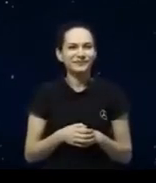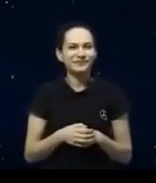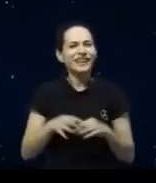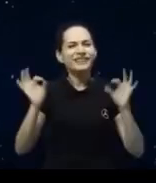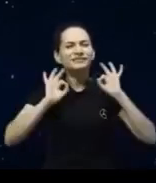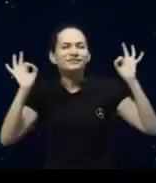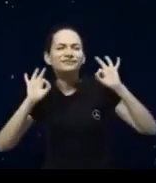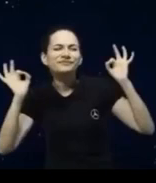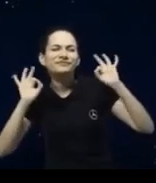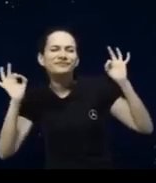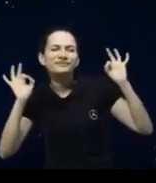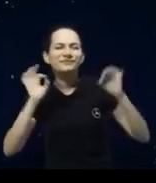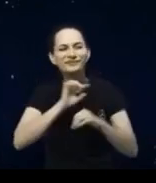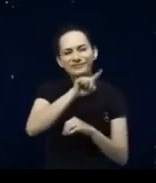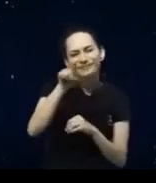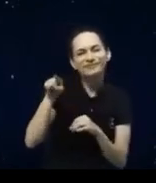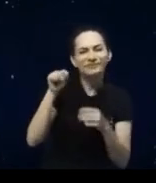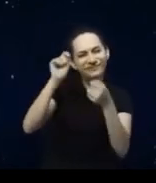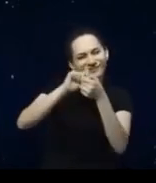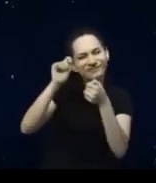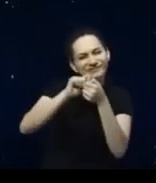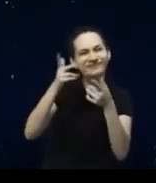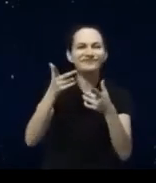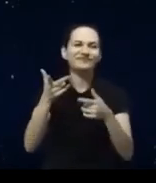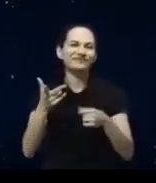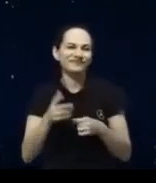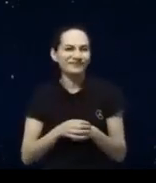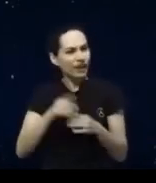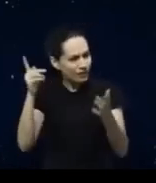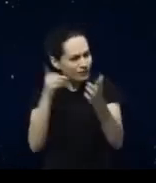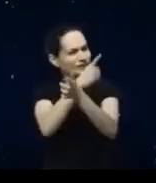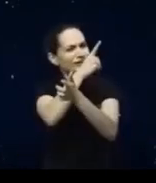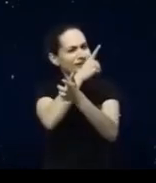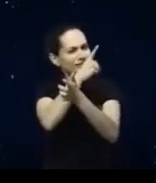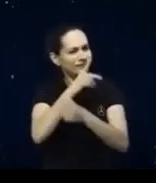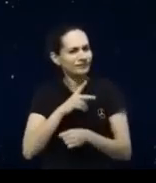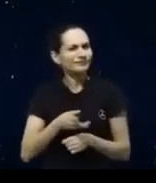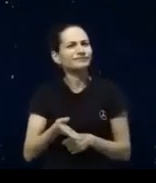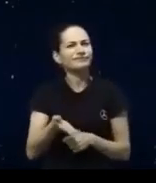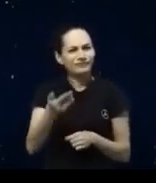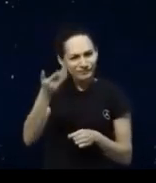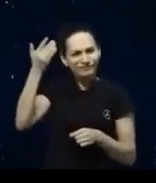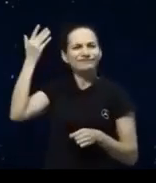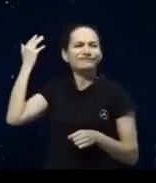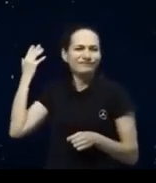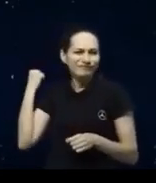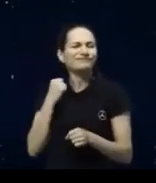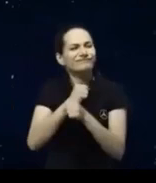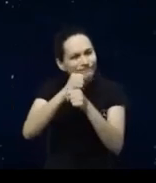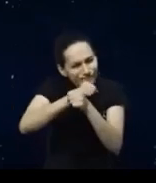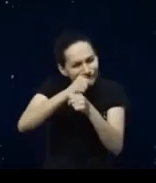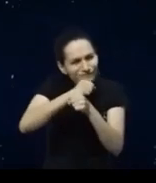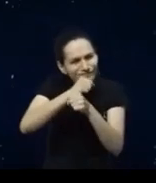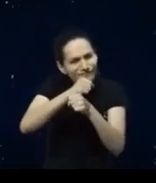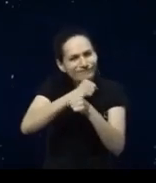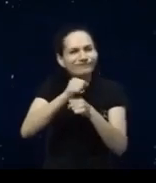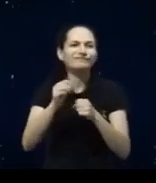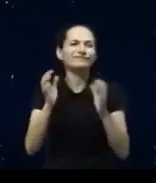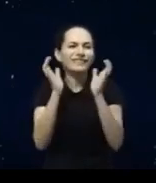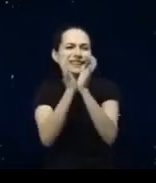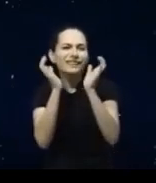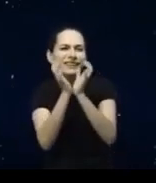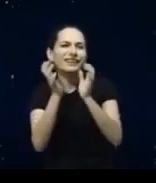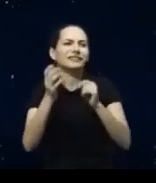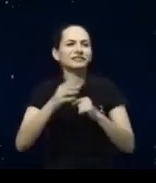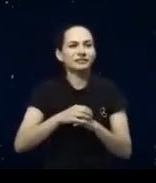is amazing what has been done, what you have achieved over the years in sales and marketing,